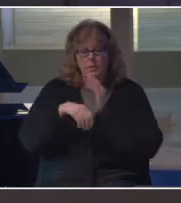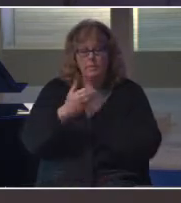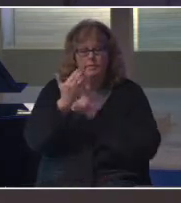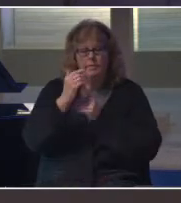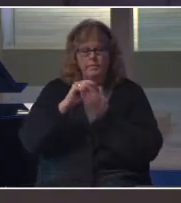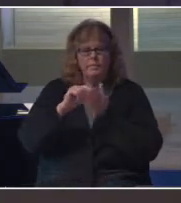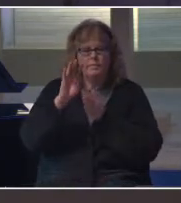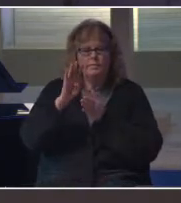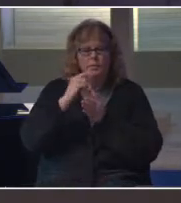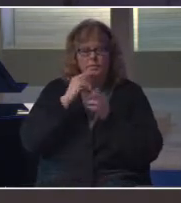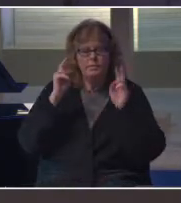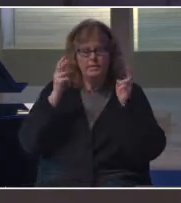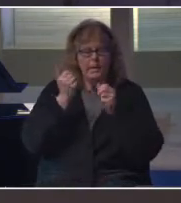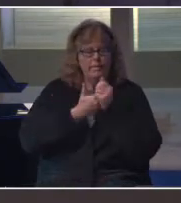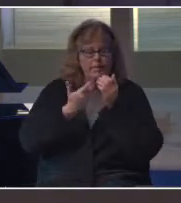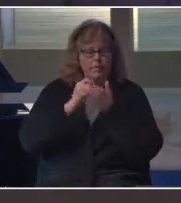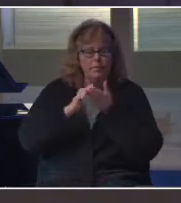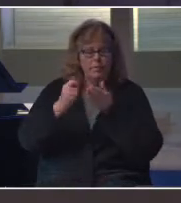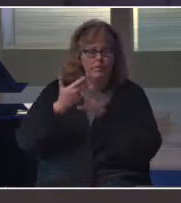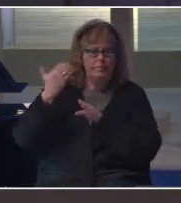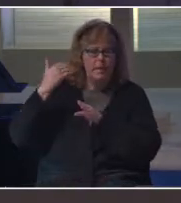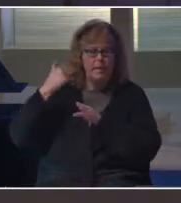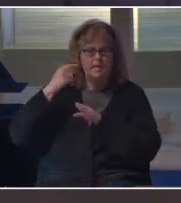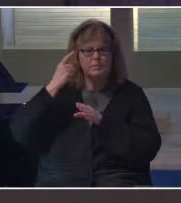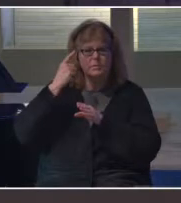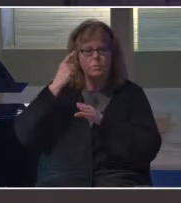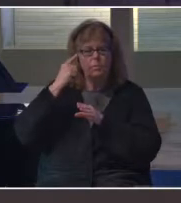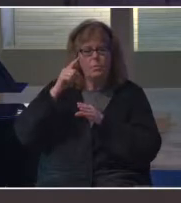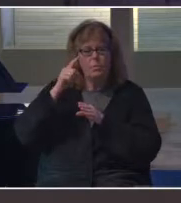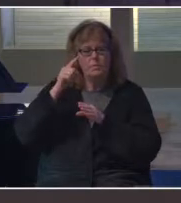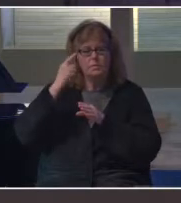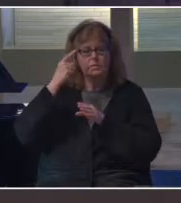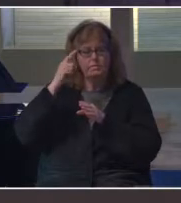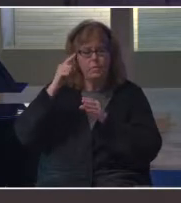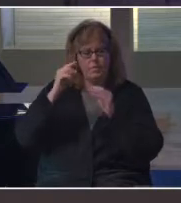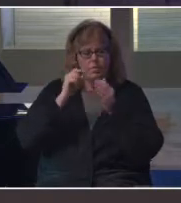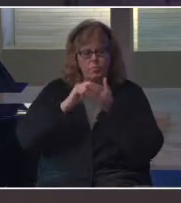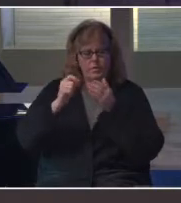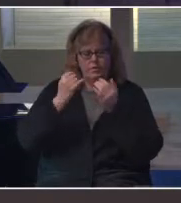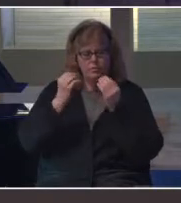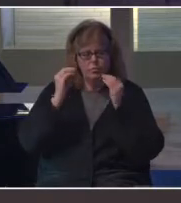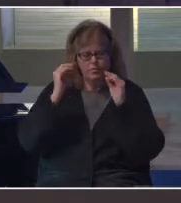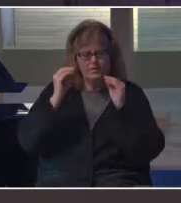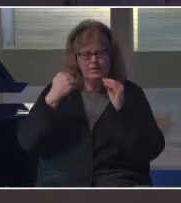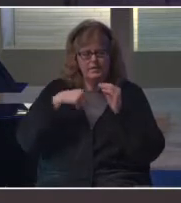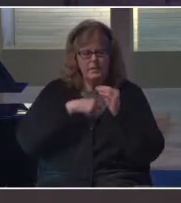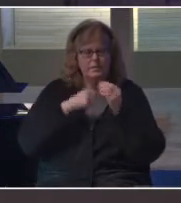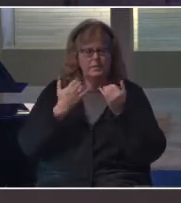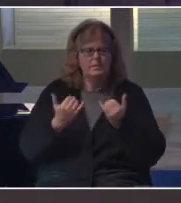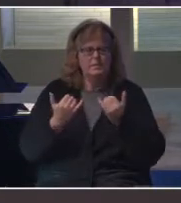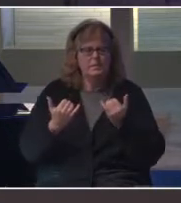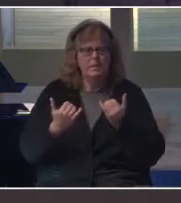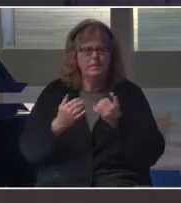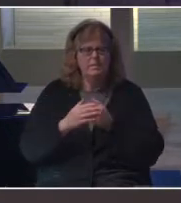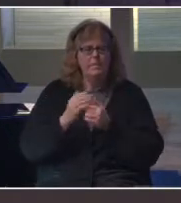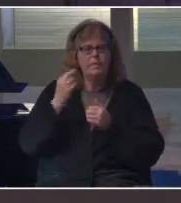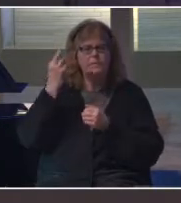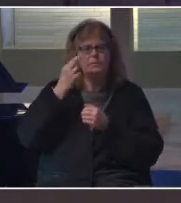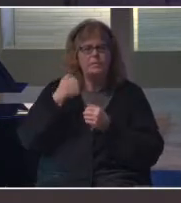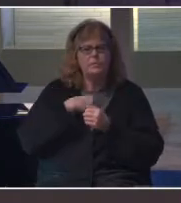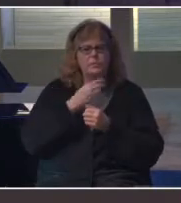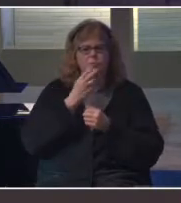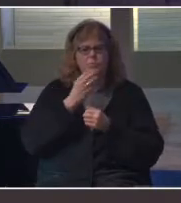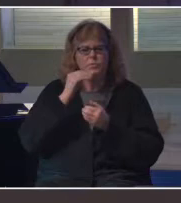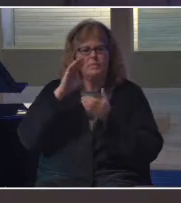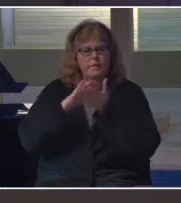us everything that was written in the past was written to teach us, to instruct us. This is one of the reasons why we as Jewish